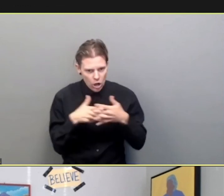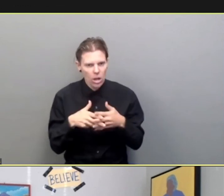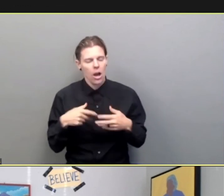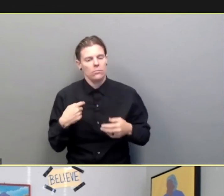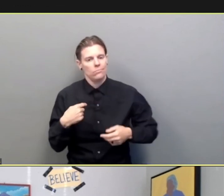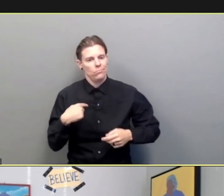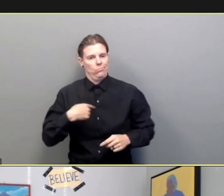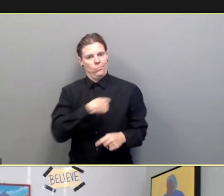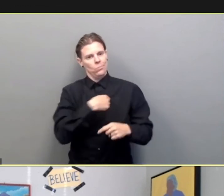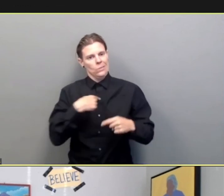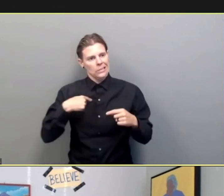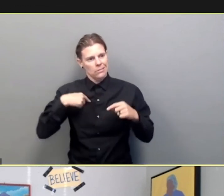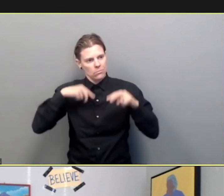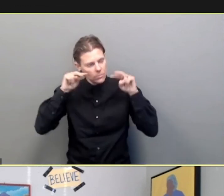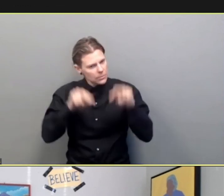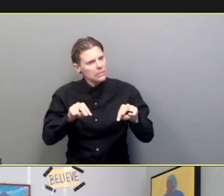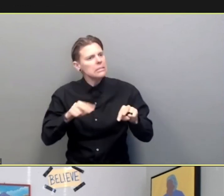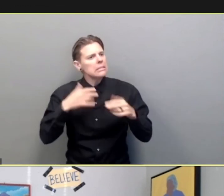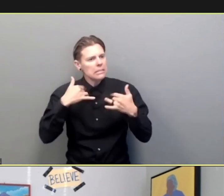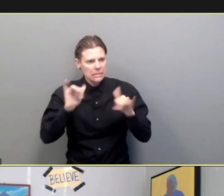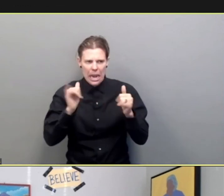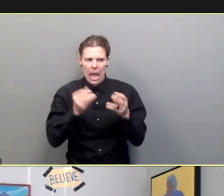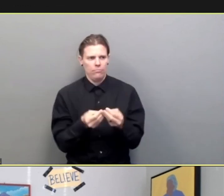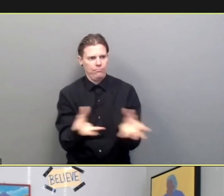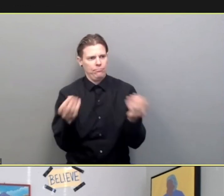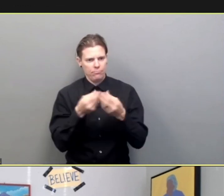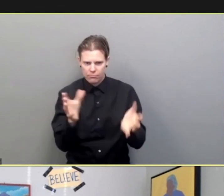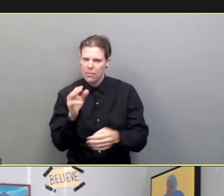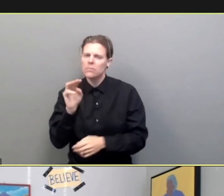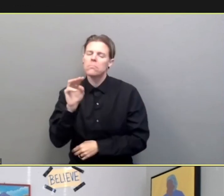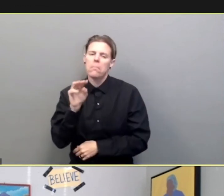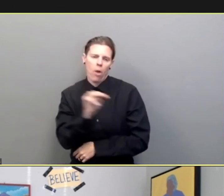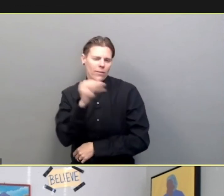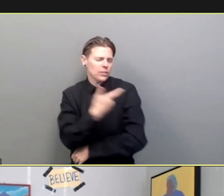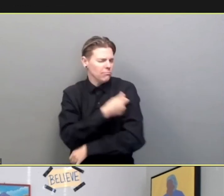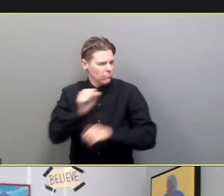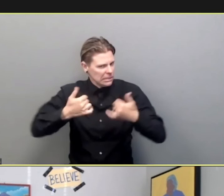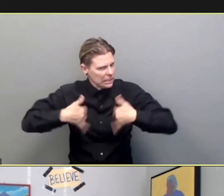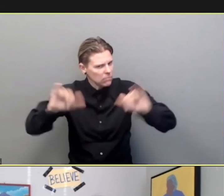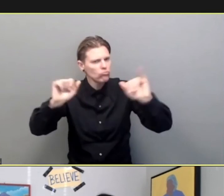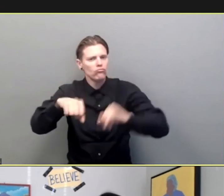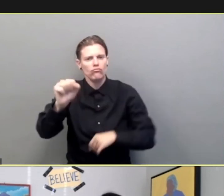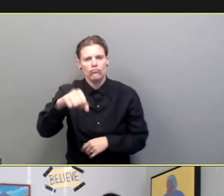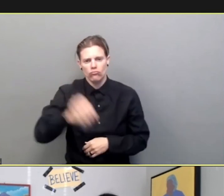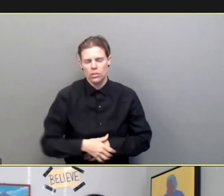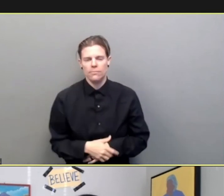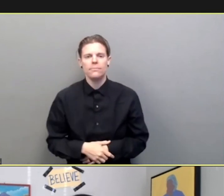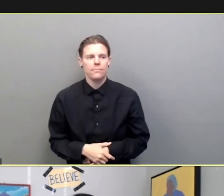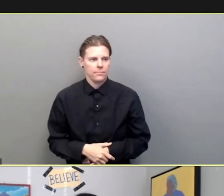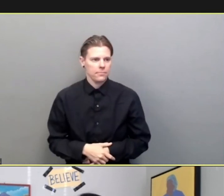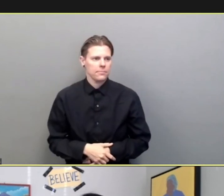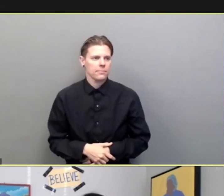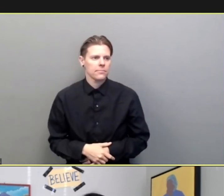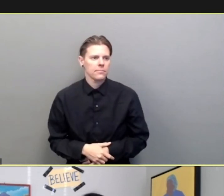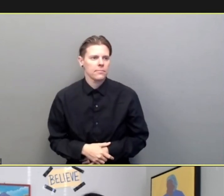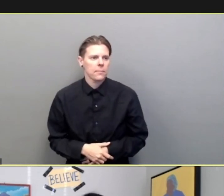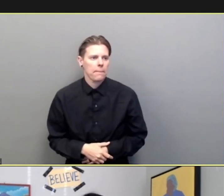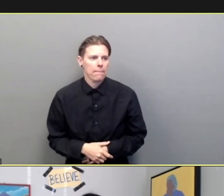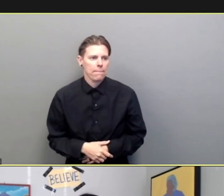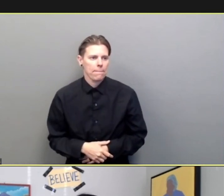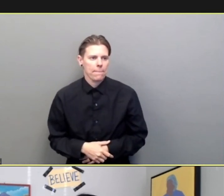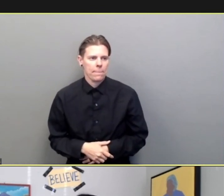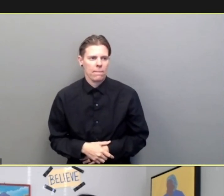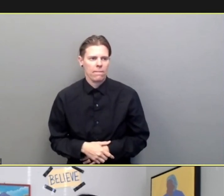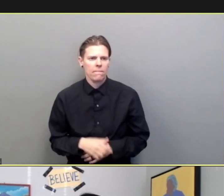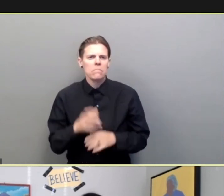We haven't limited it in the same way that you just mentioned. And I just also put a link in there too to